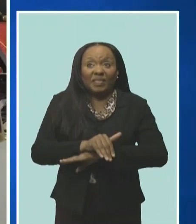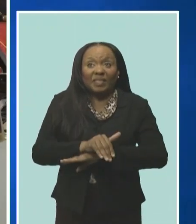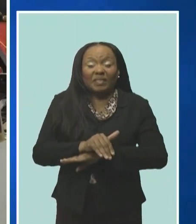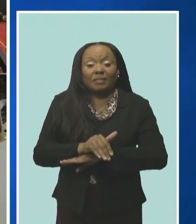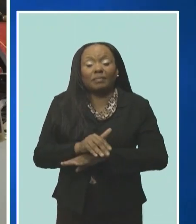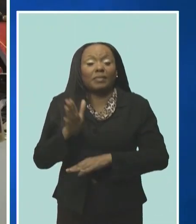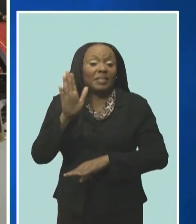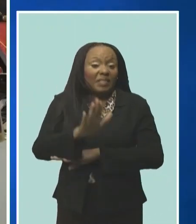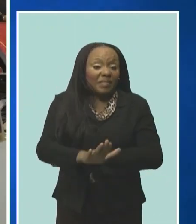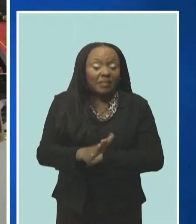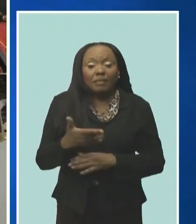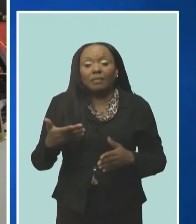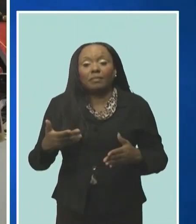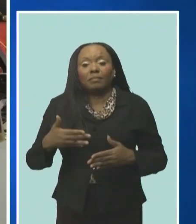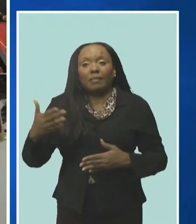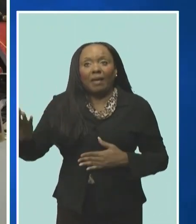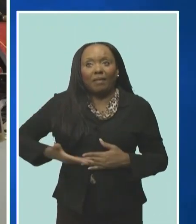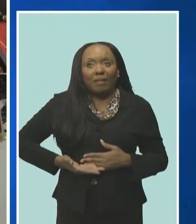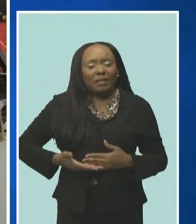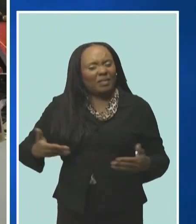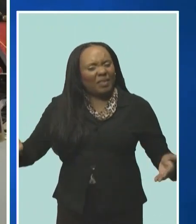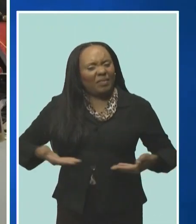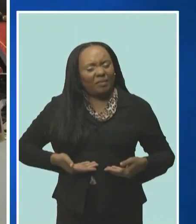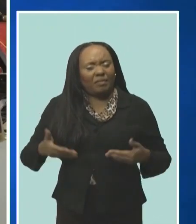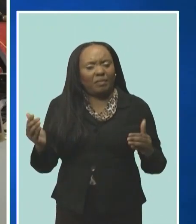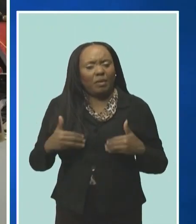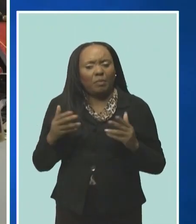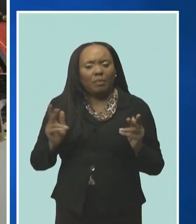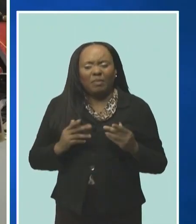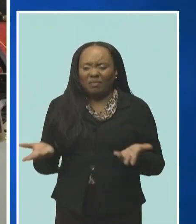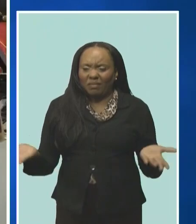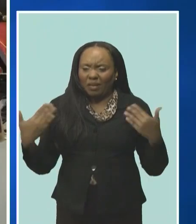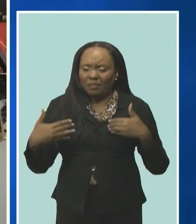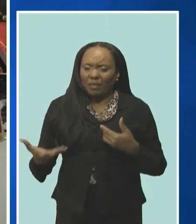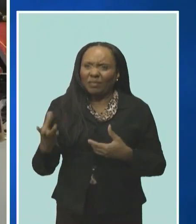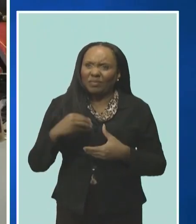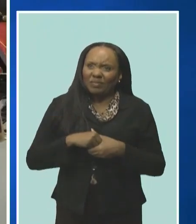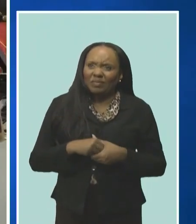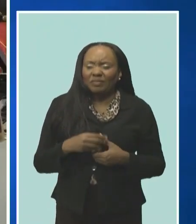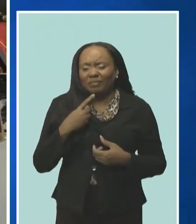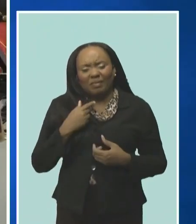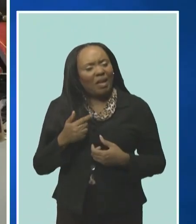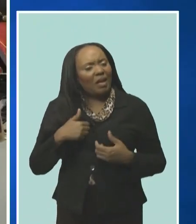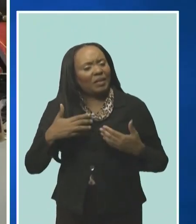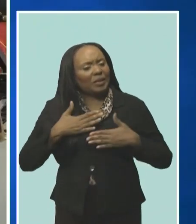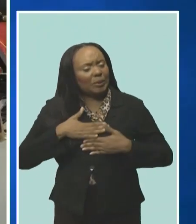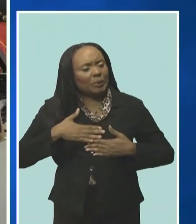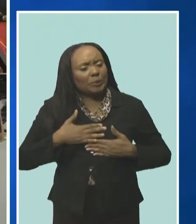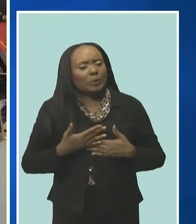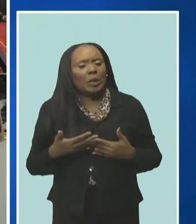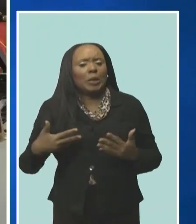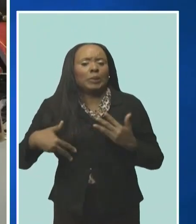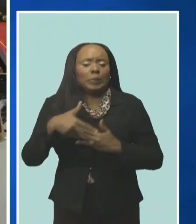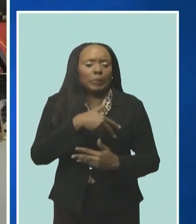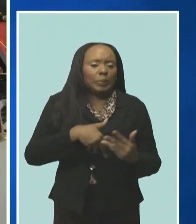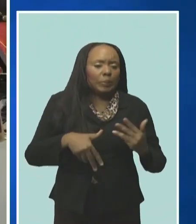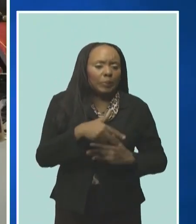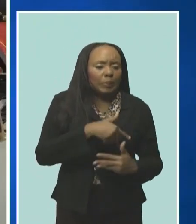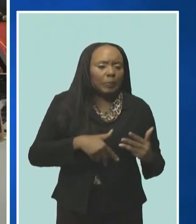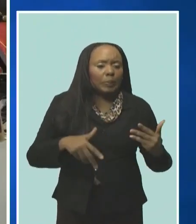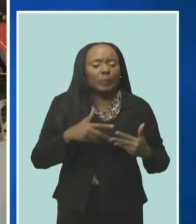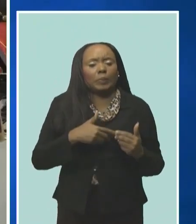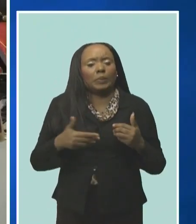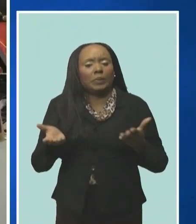young ones to come and be a part, and they will recognize that, hey, I enjoy fellowship within this church